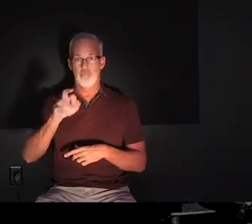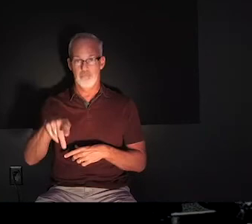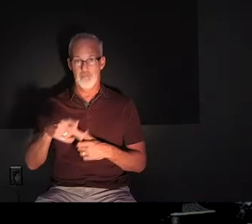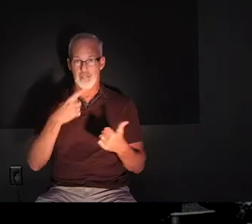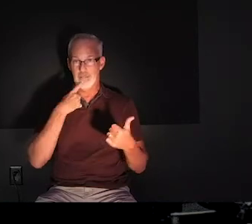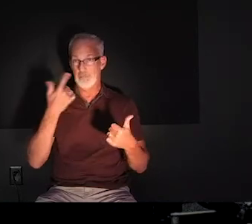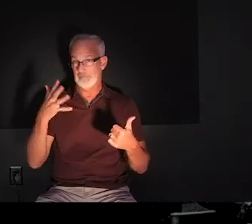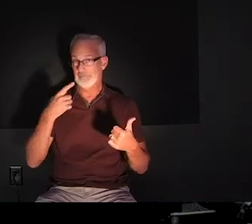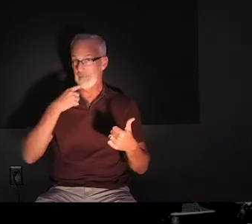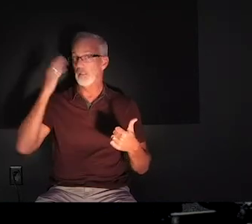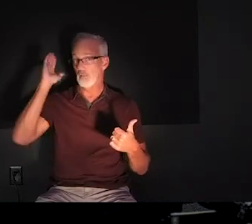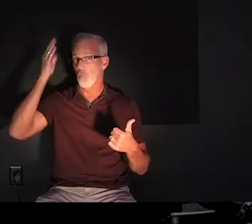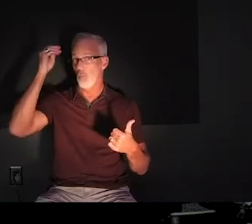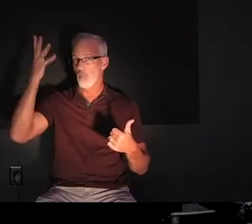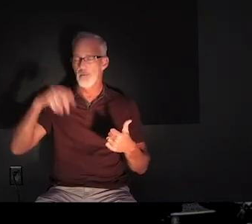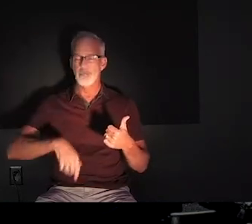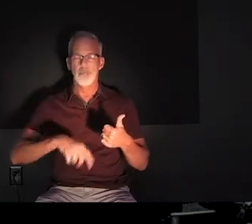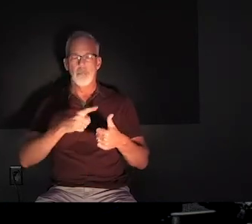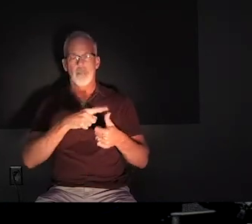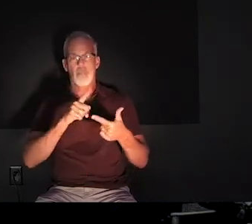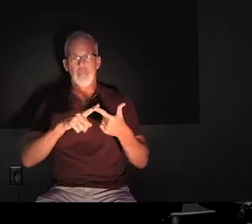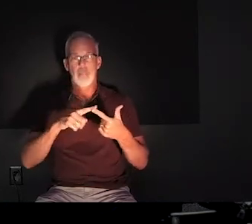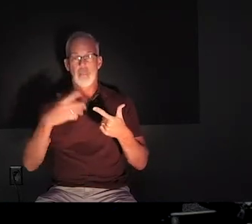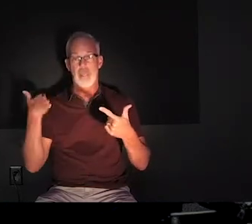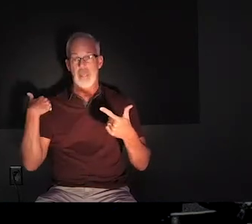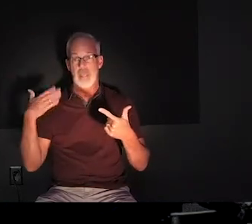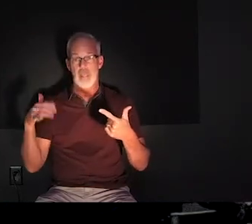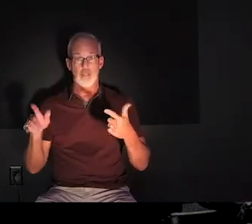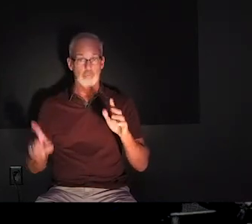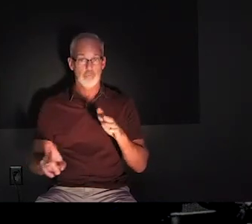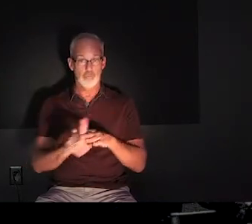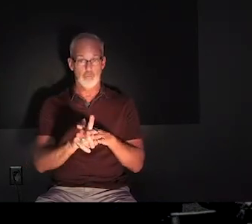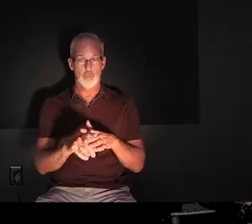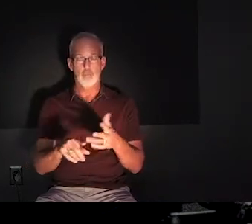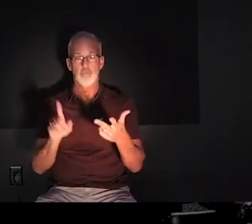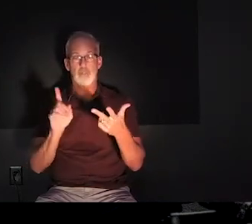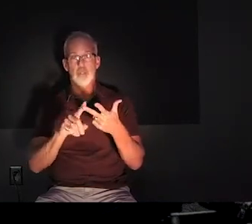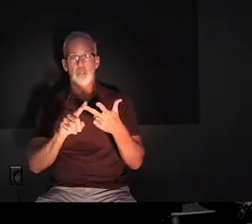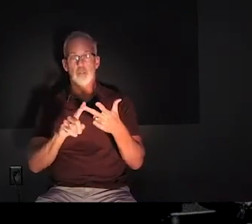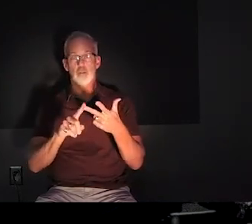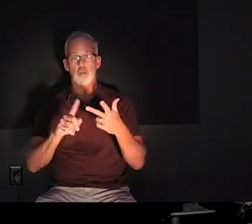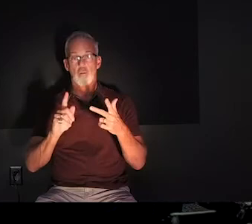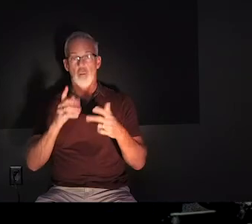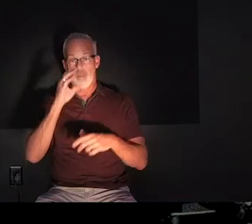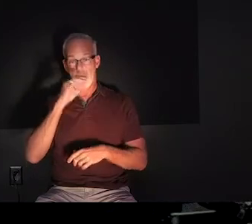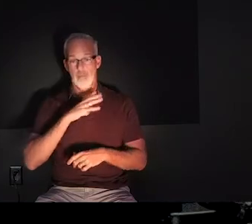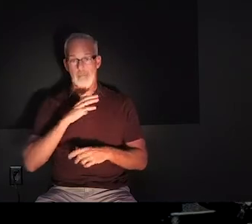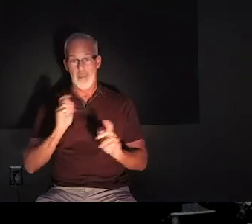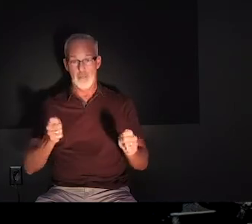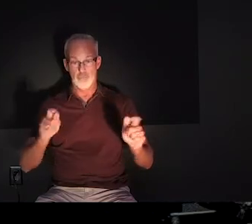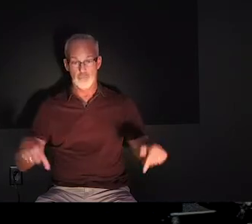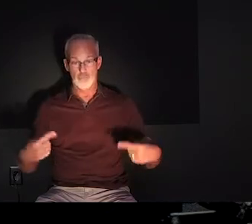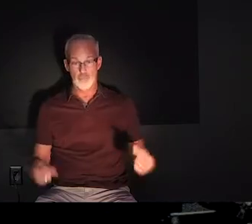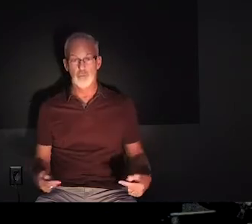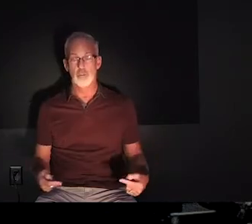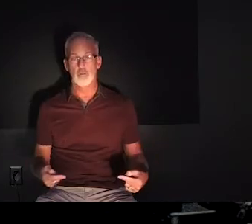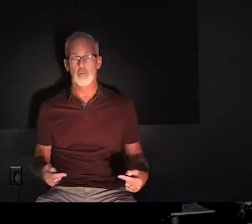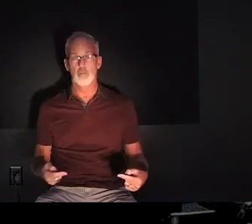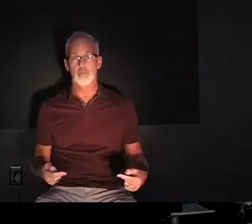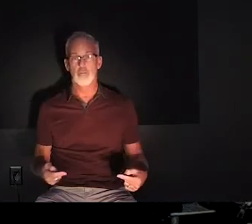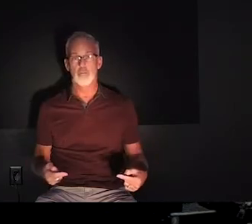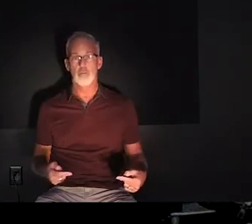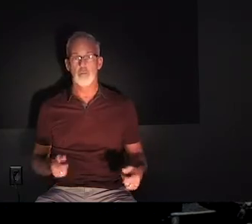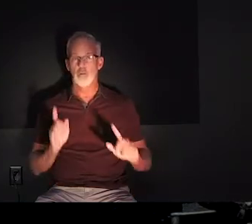on the table. We've got the eunuch on this side that went to Jerusalem to worship, to trying to figure out the